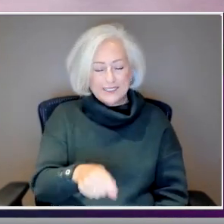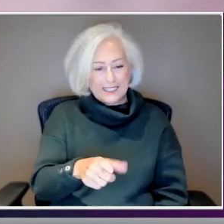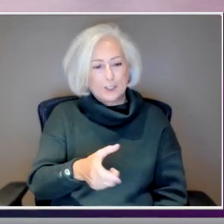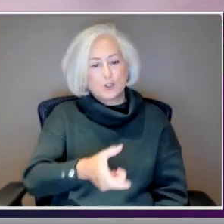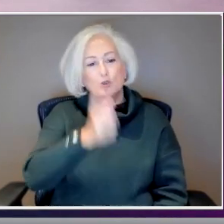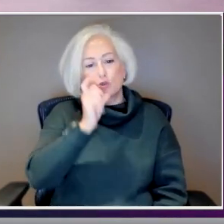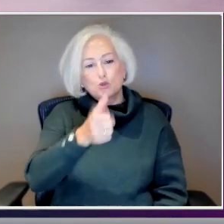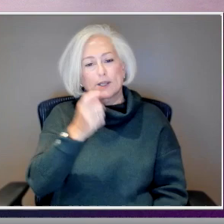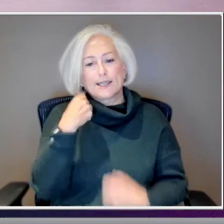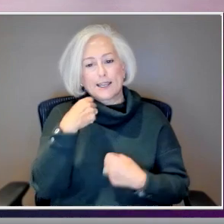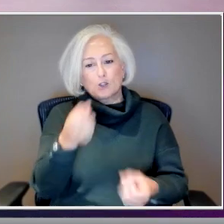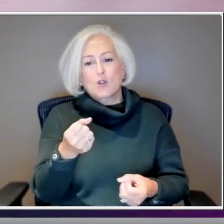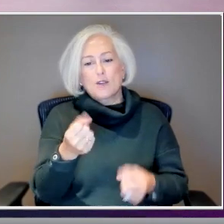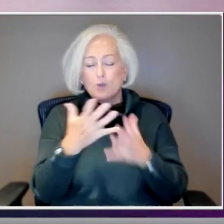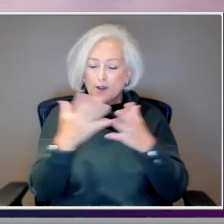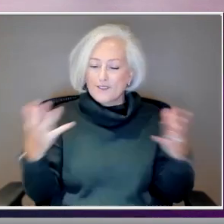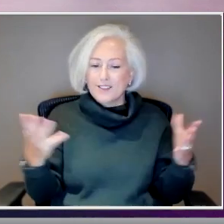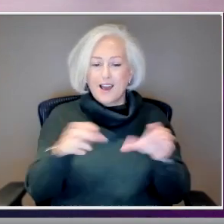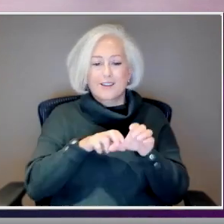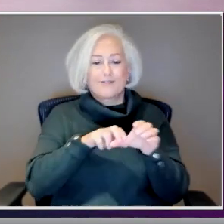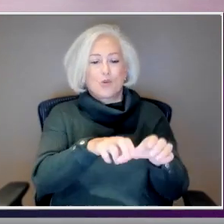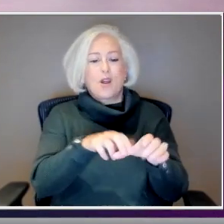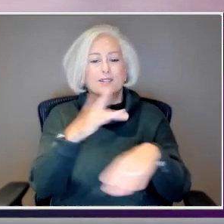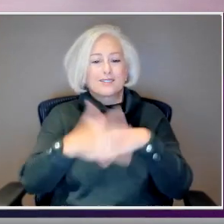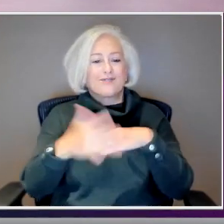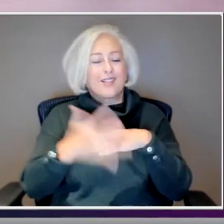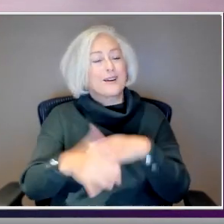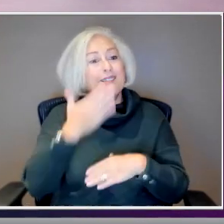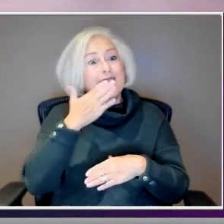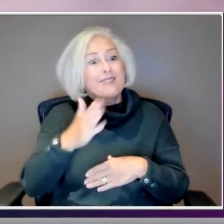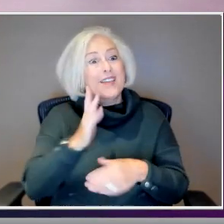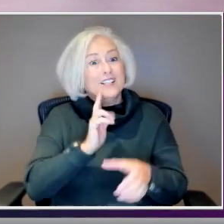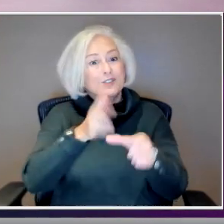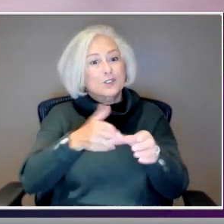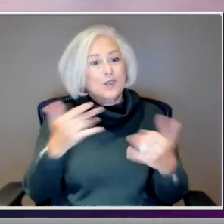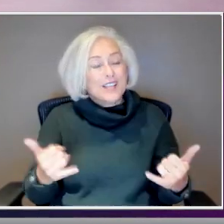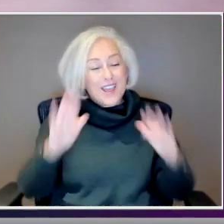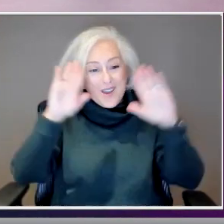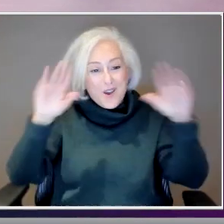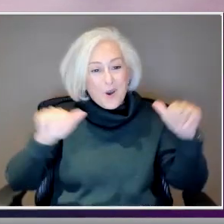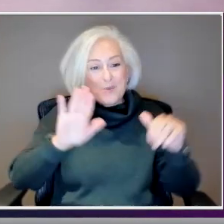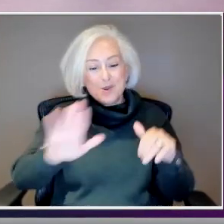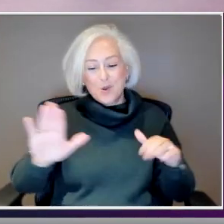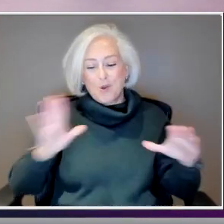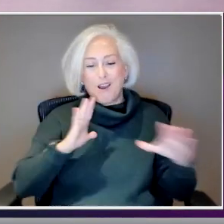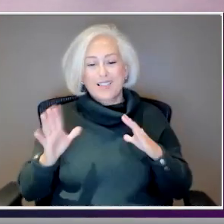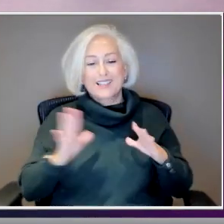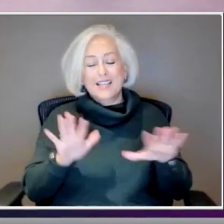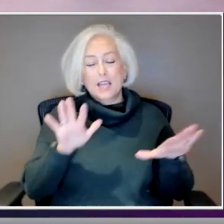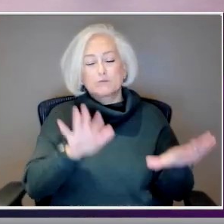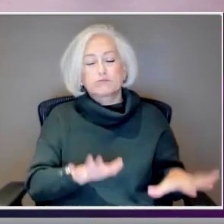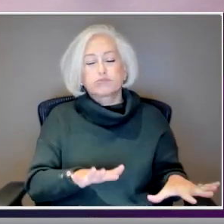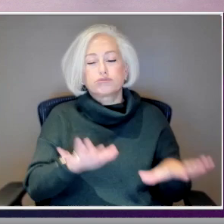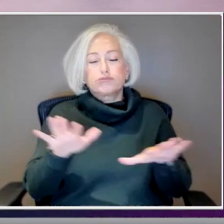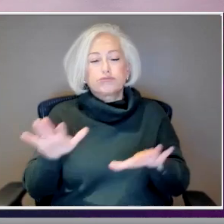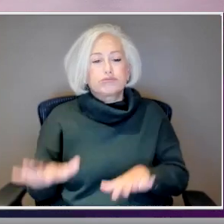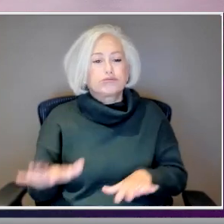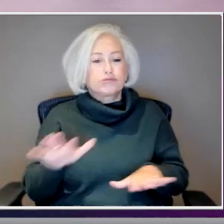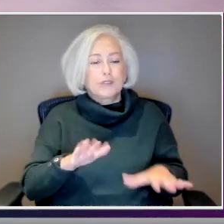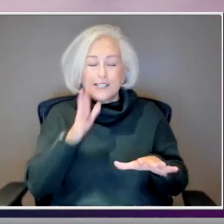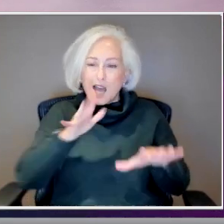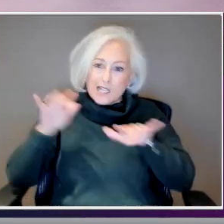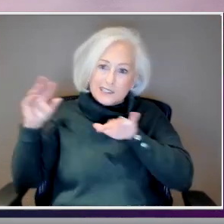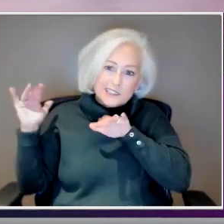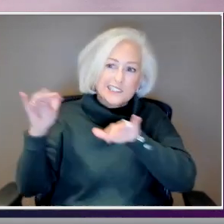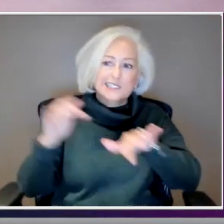fingertips. Absolutely. Thank you so much for taking time to join us today. Hope that your holiday season is nice and slow. You don't get a rush of patients and you can enjoy